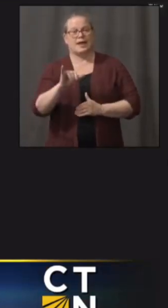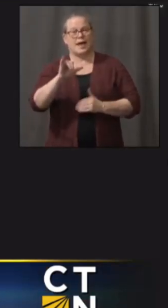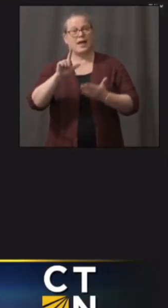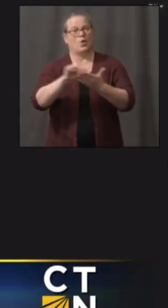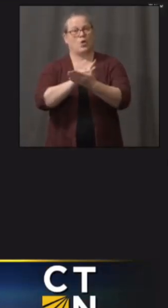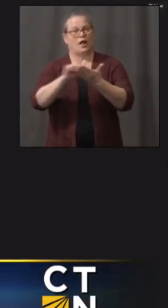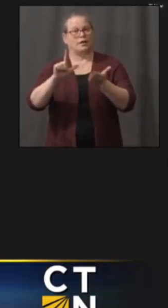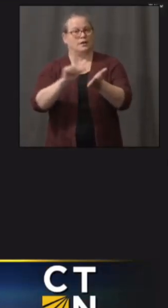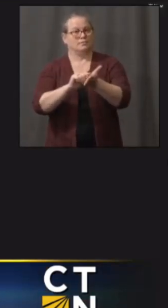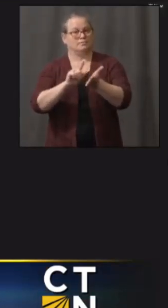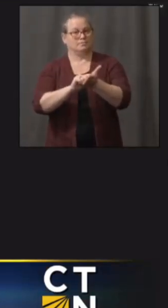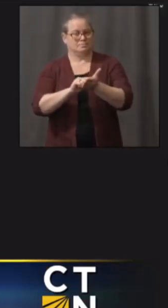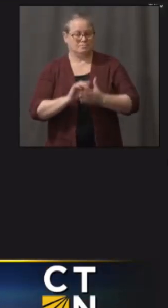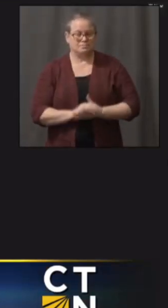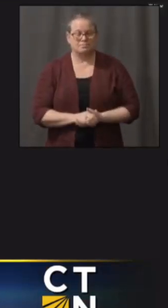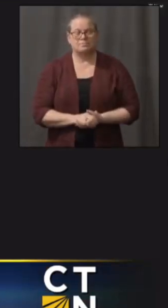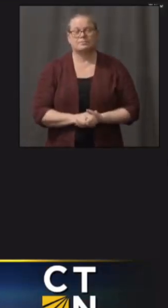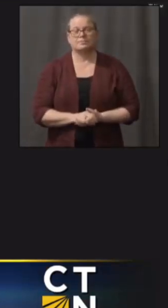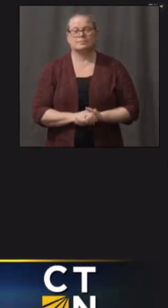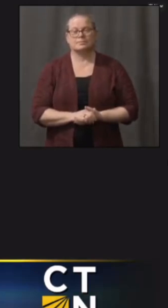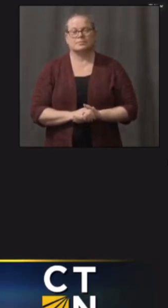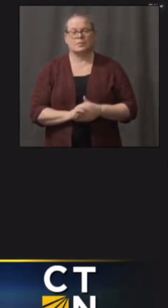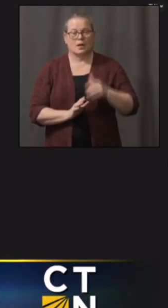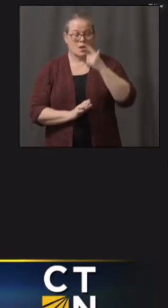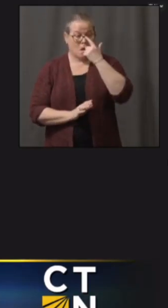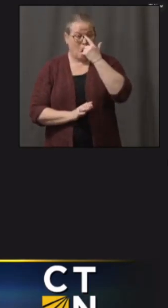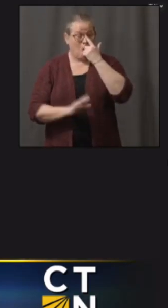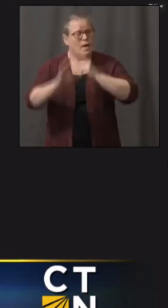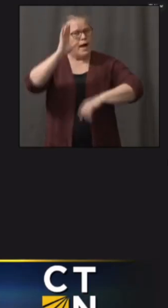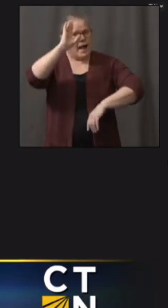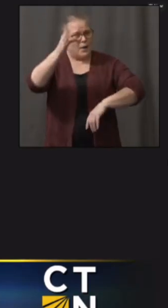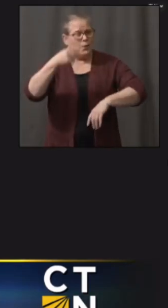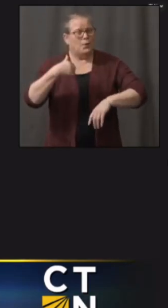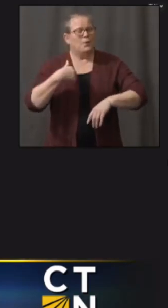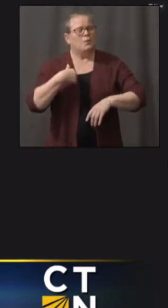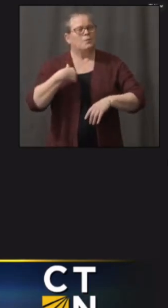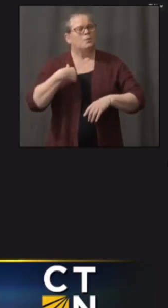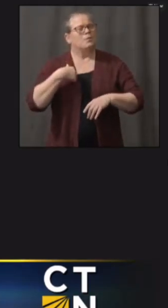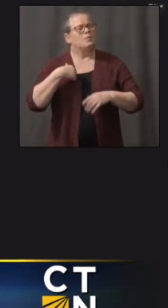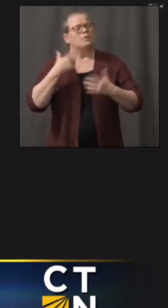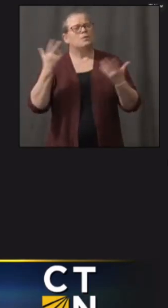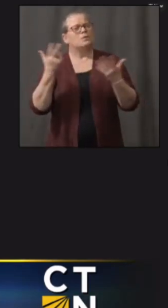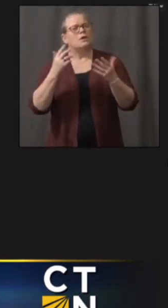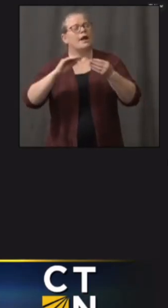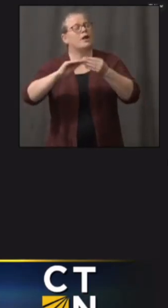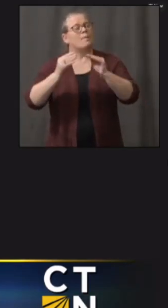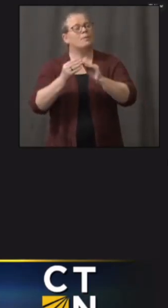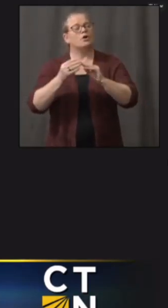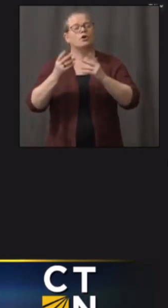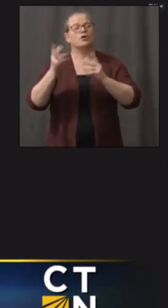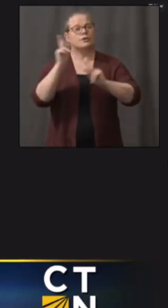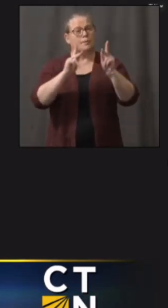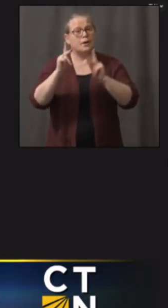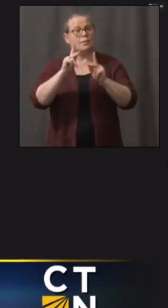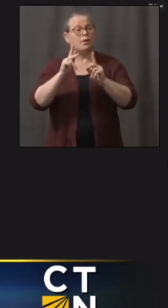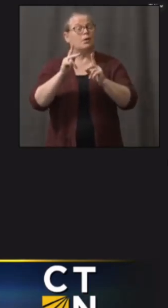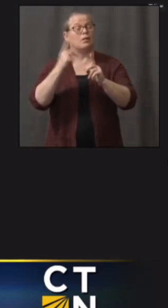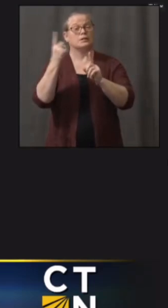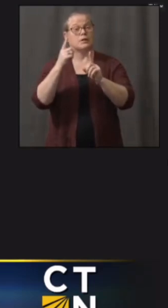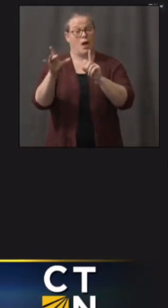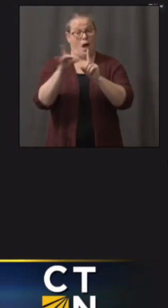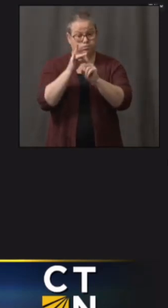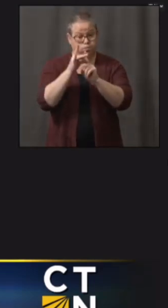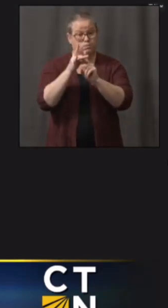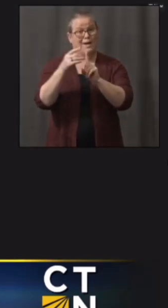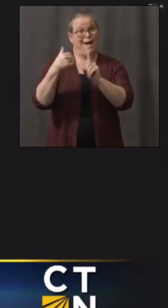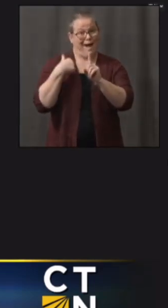Hi, Taylor Hartz here from The Day. Where are we at in terms of contact tracing numbers? What percentage of people who test